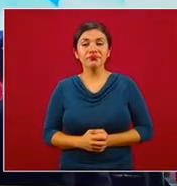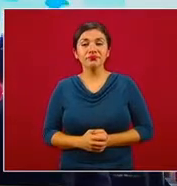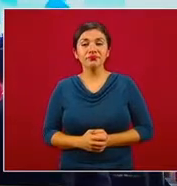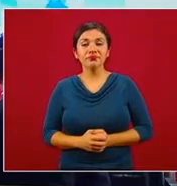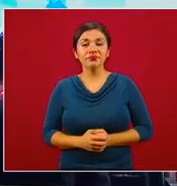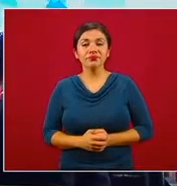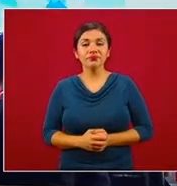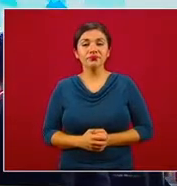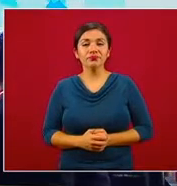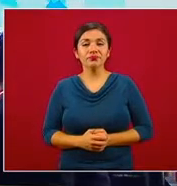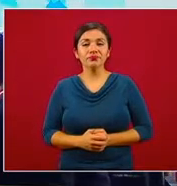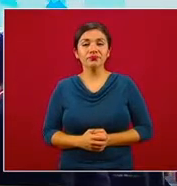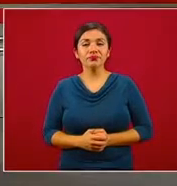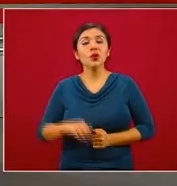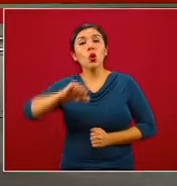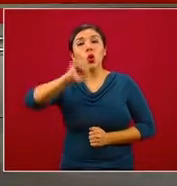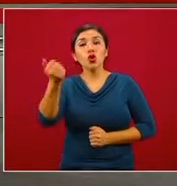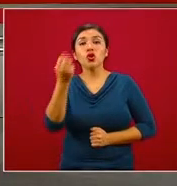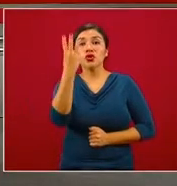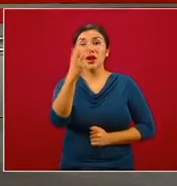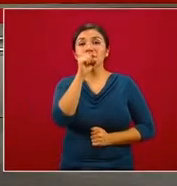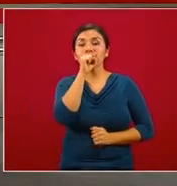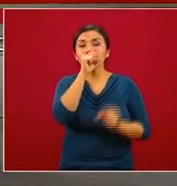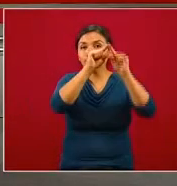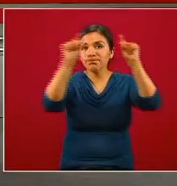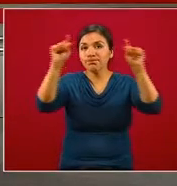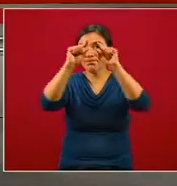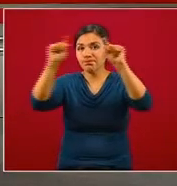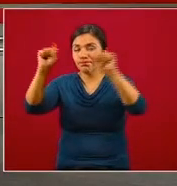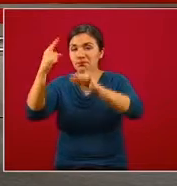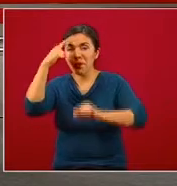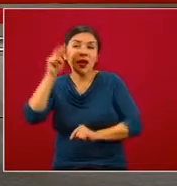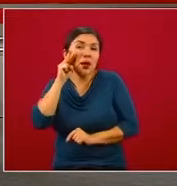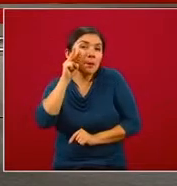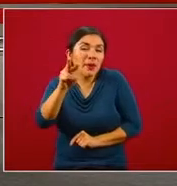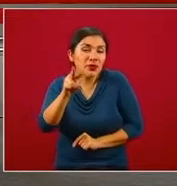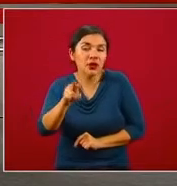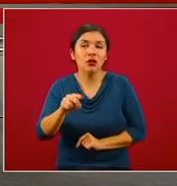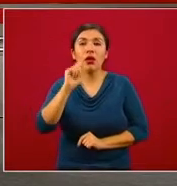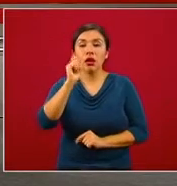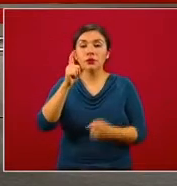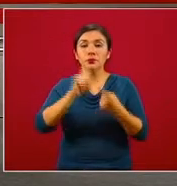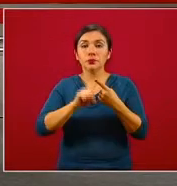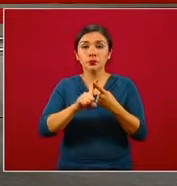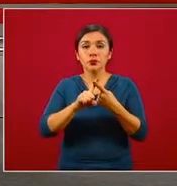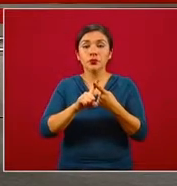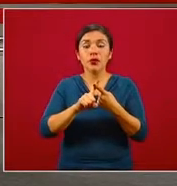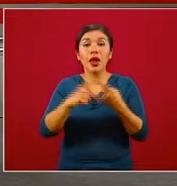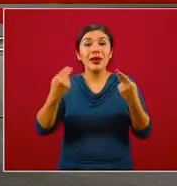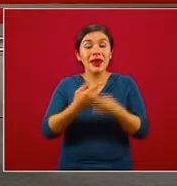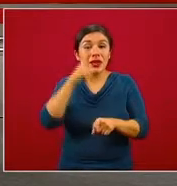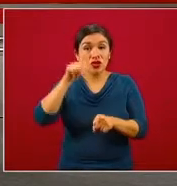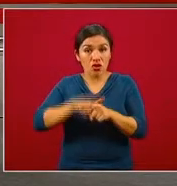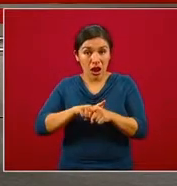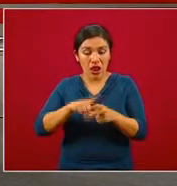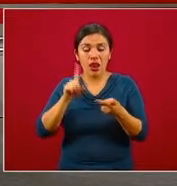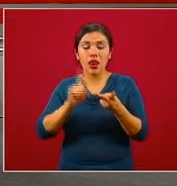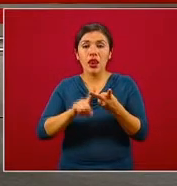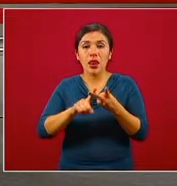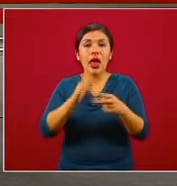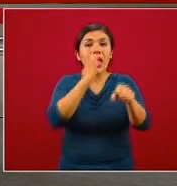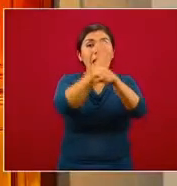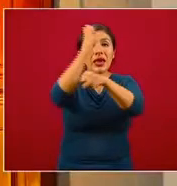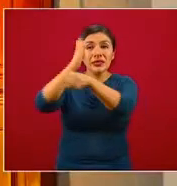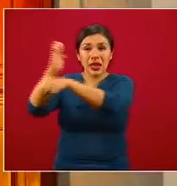that its mobility is increasing. I think this one is the last graph.